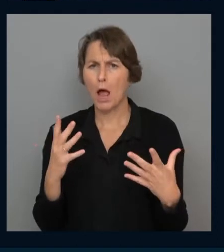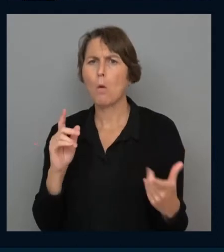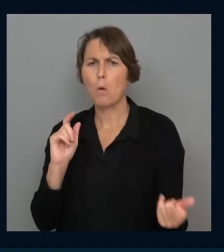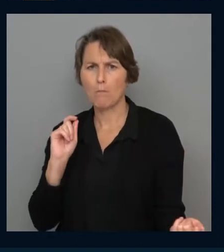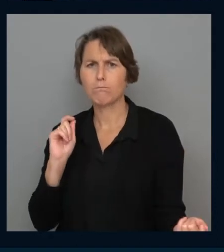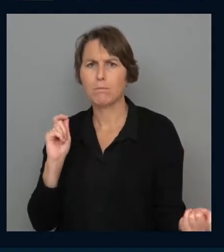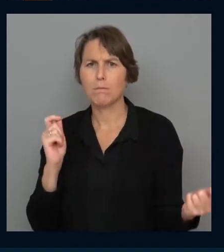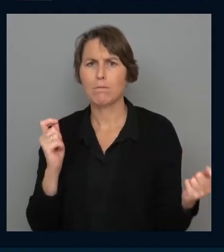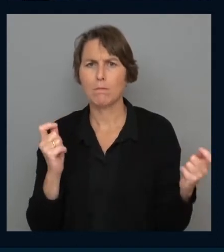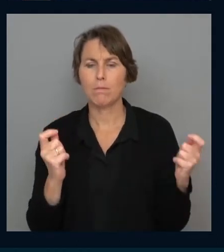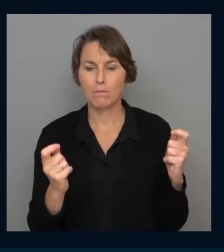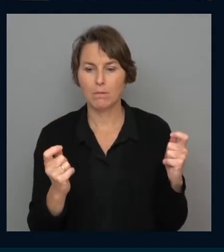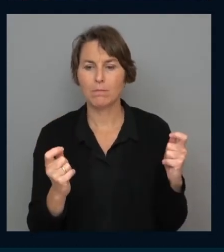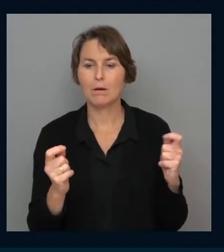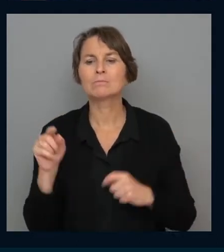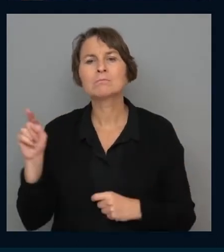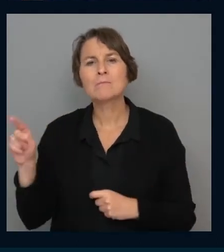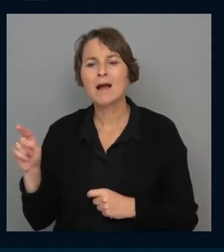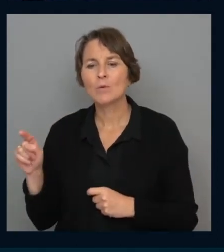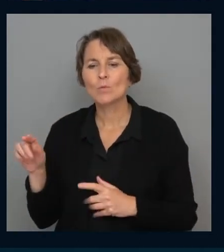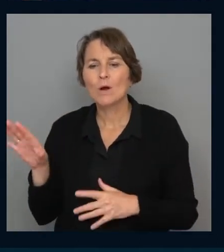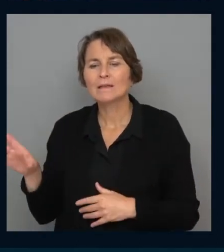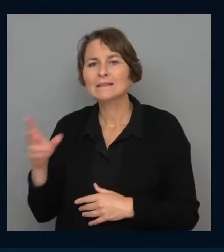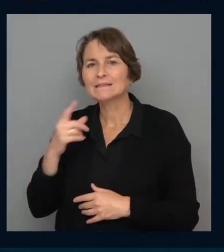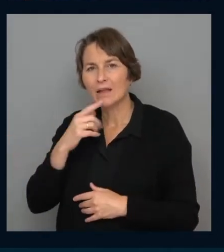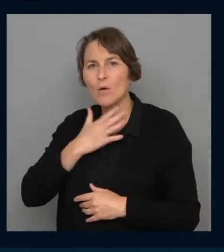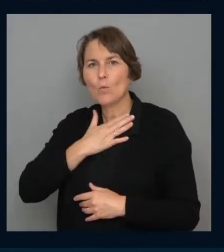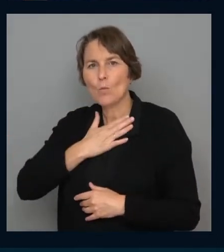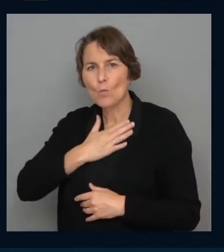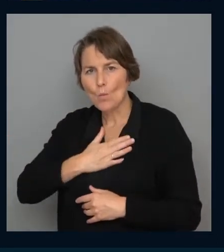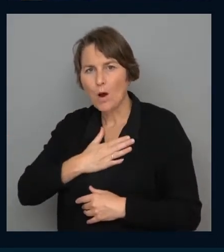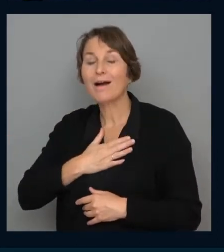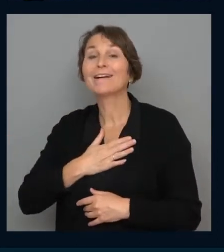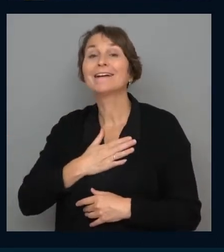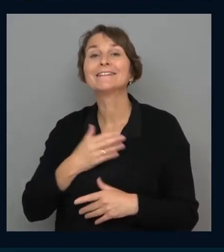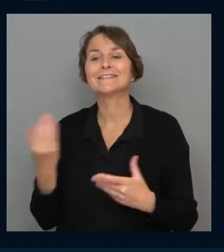change to shipping and just give it a little comment.